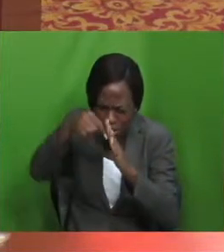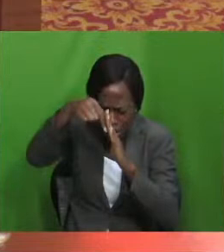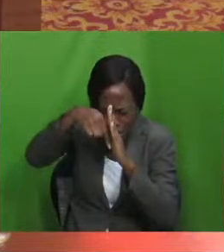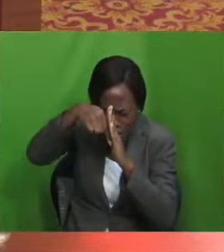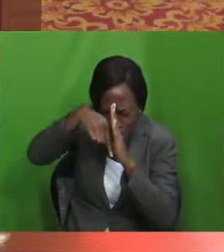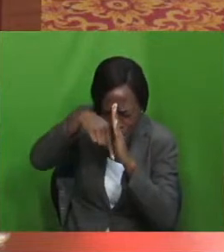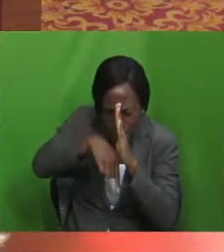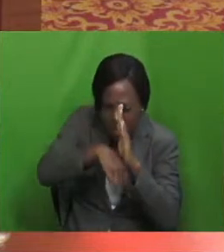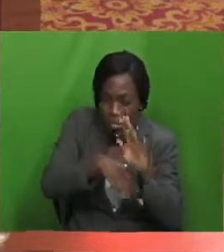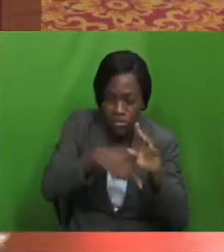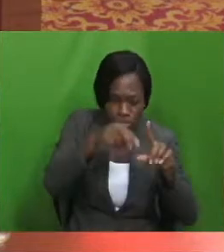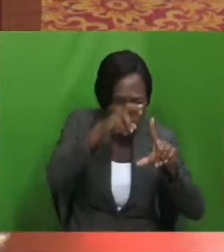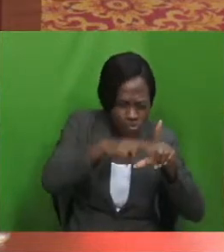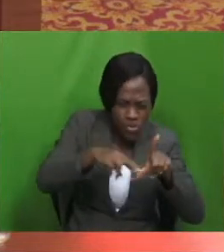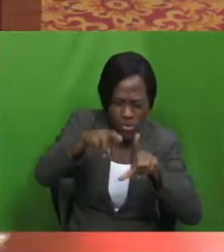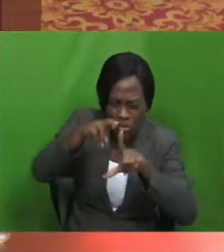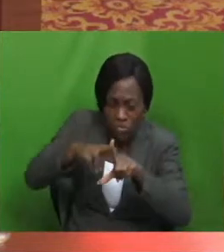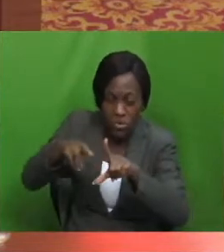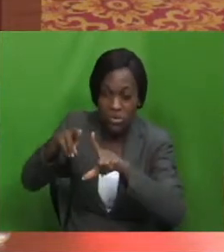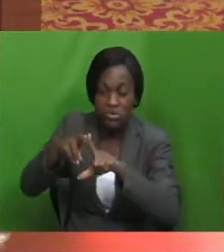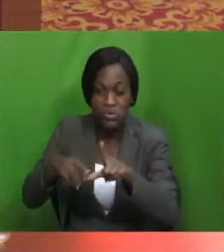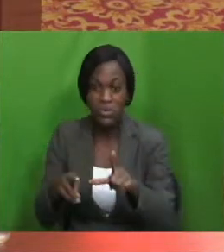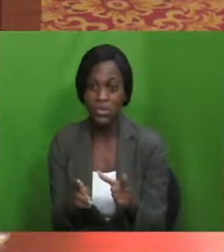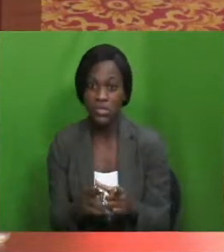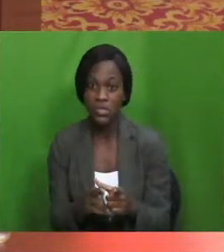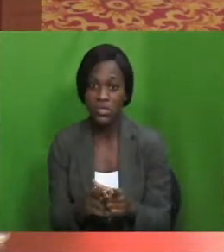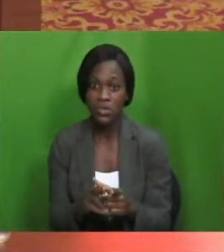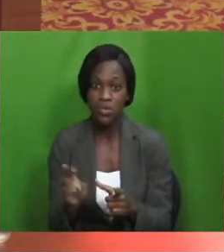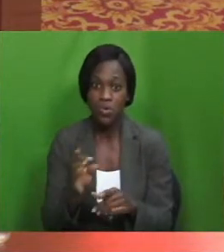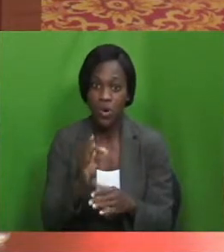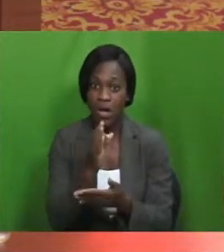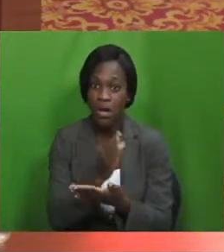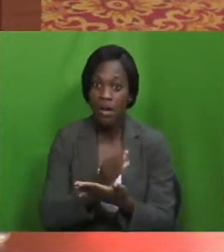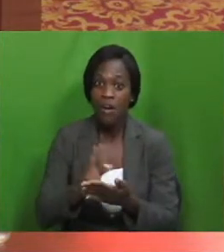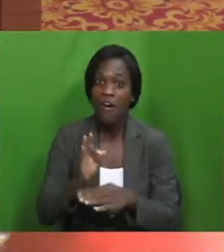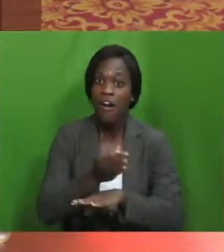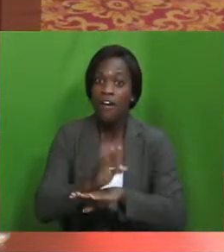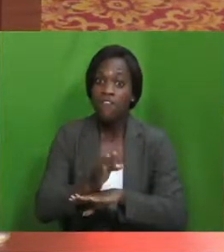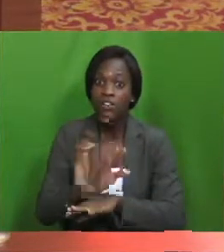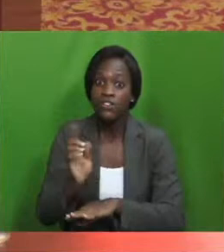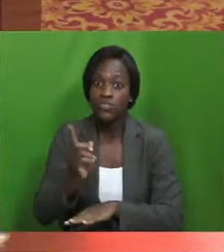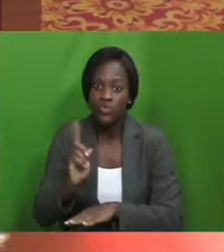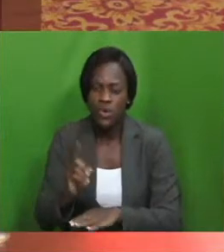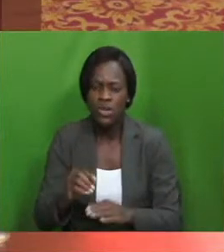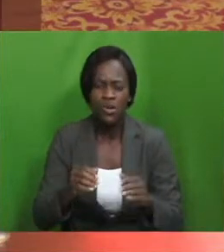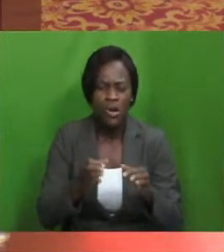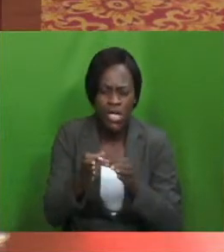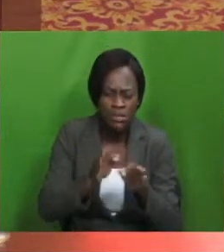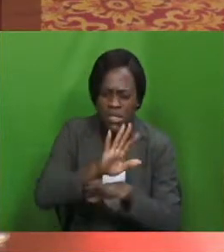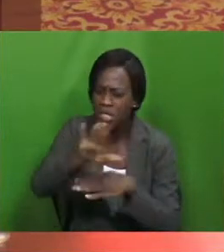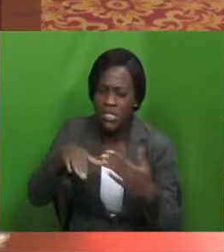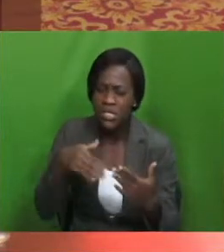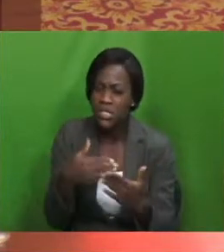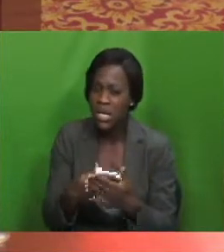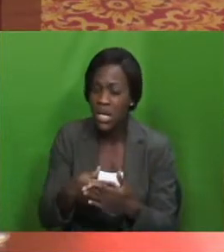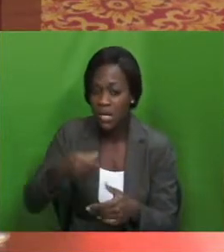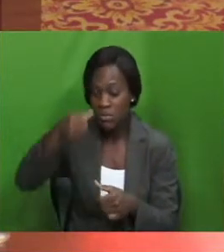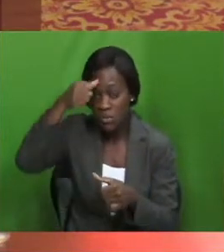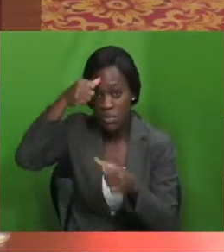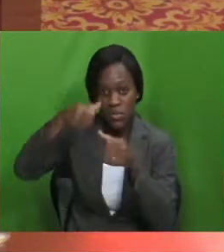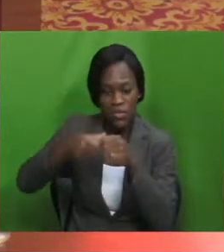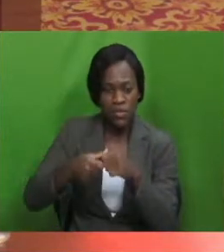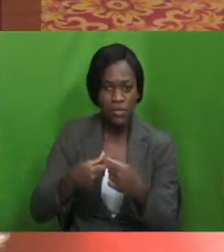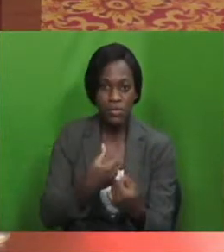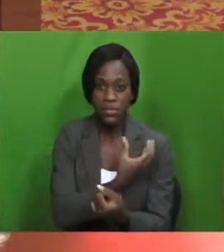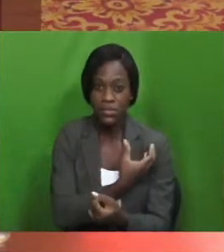breakdown of where the factories are. I remember the Chief Whip was saying that the name